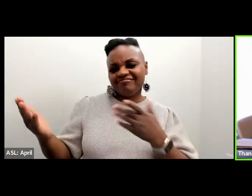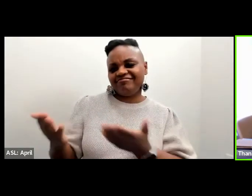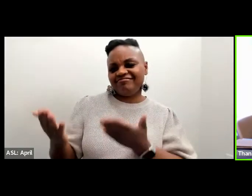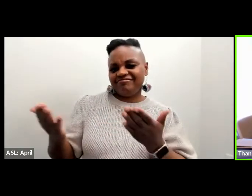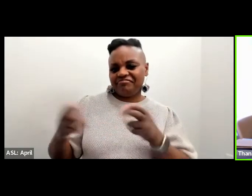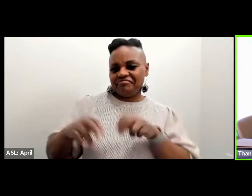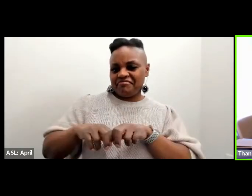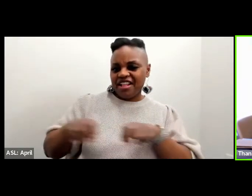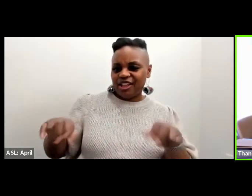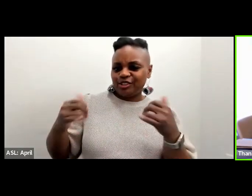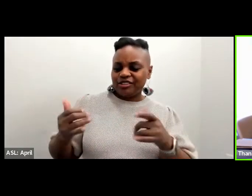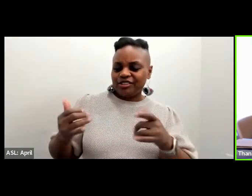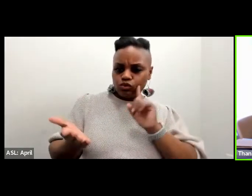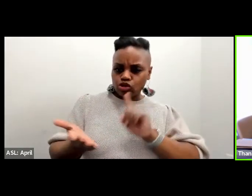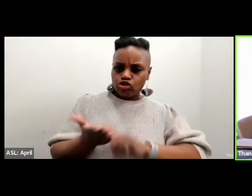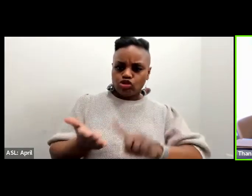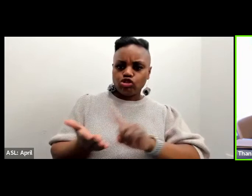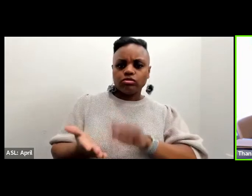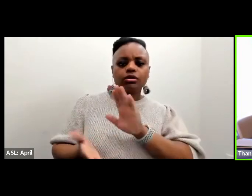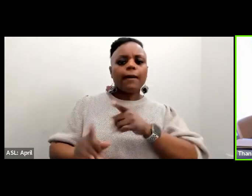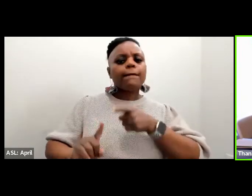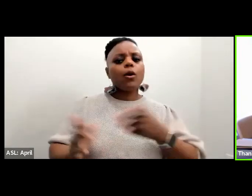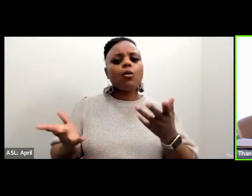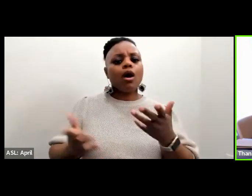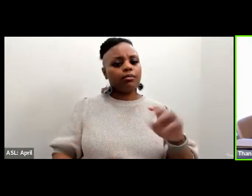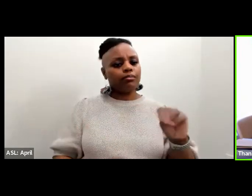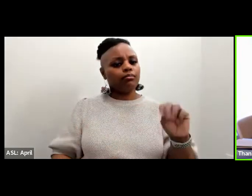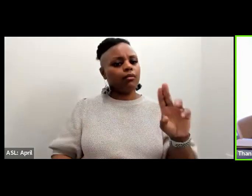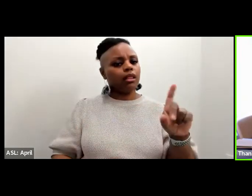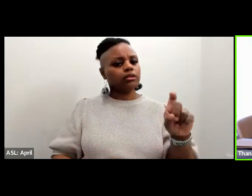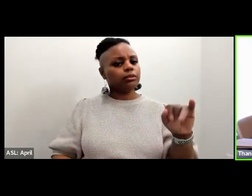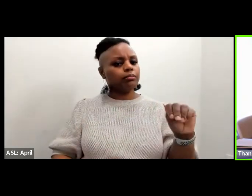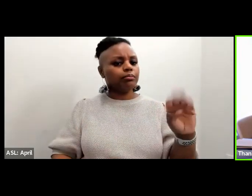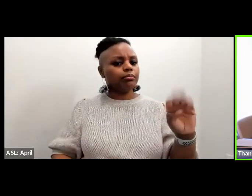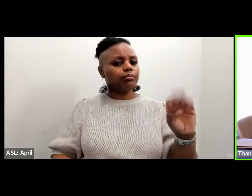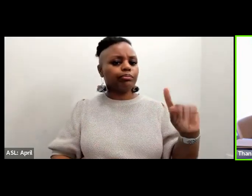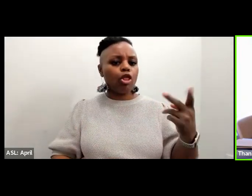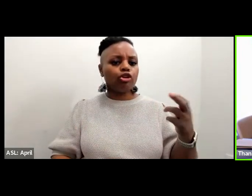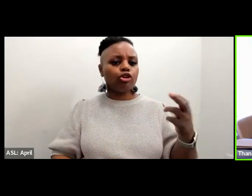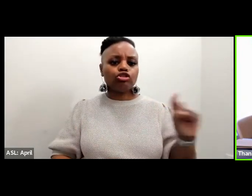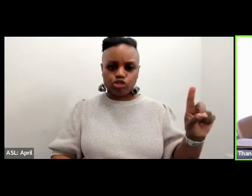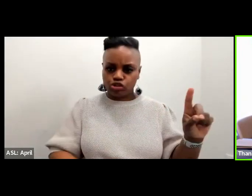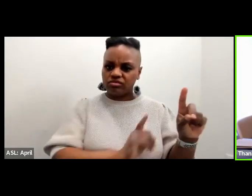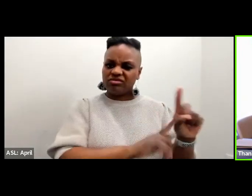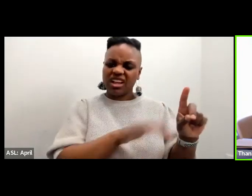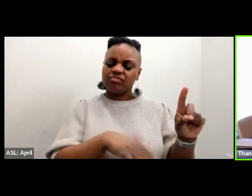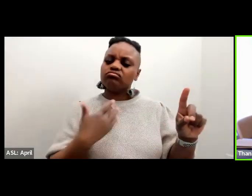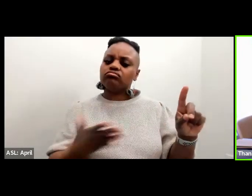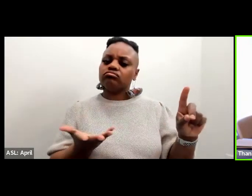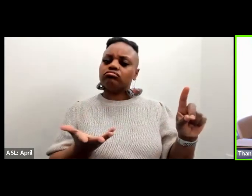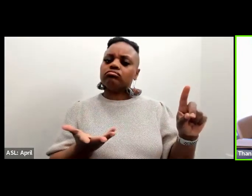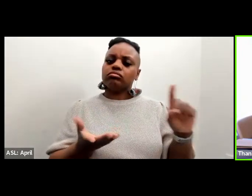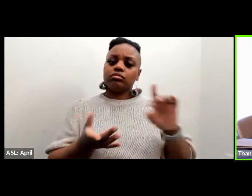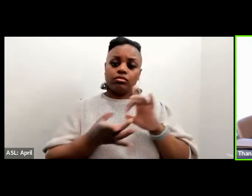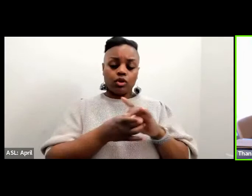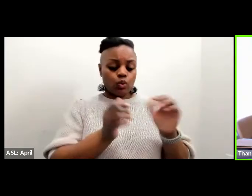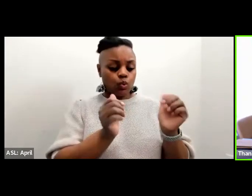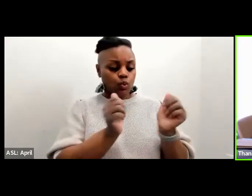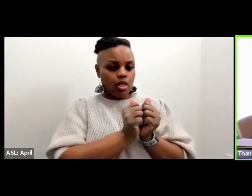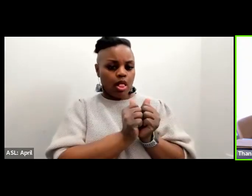and with Elizabeth Nugent, who's a professor of political science at Princeton University and an expert on the